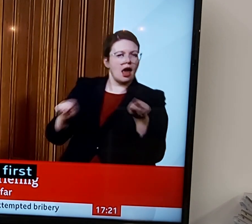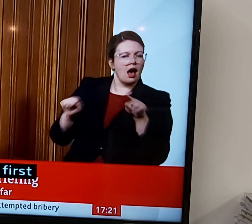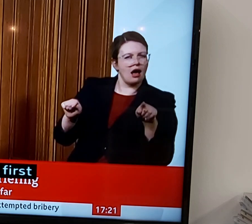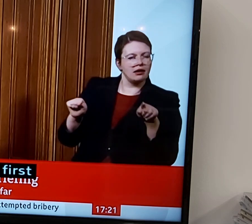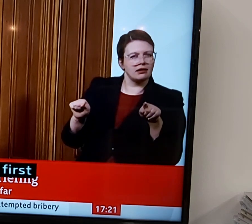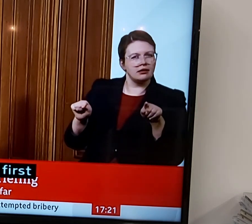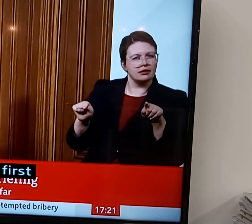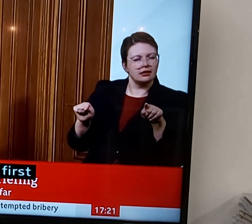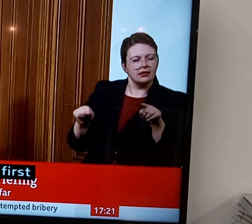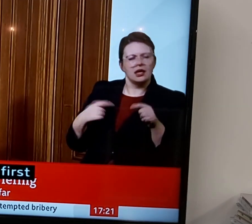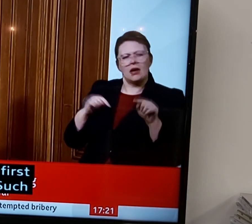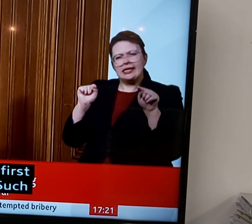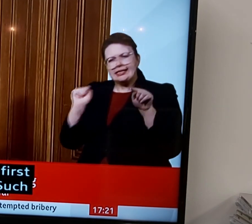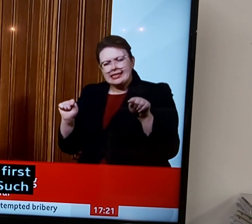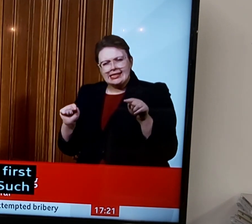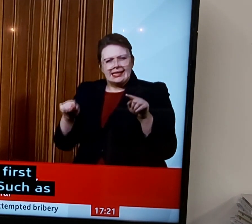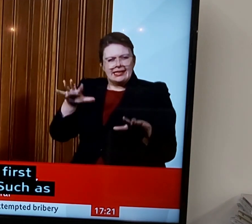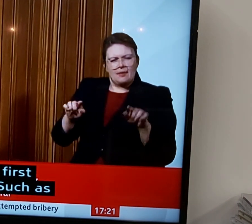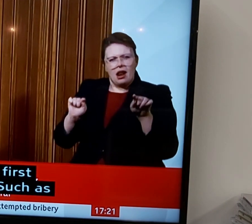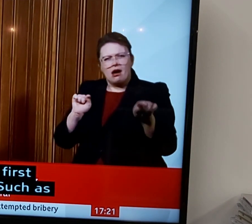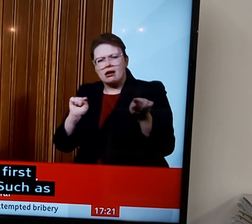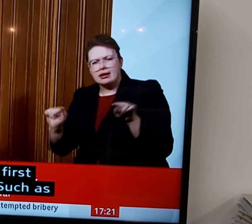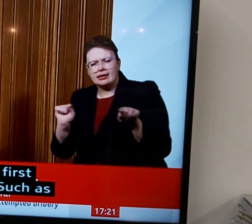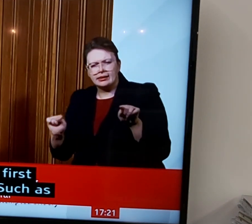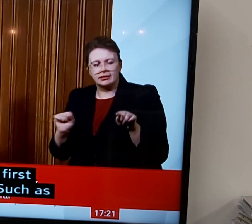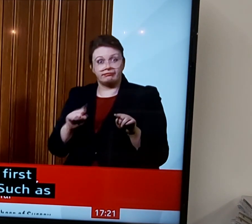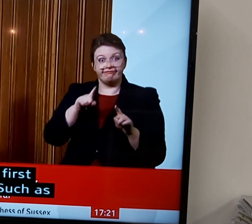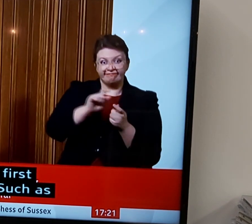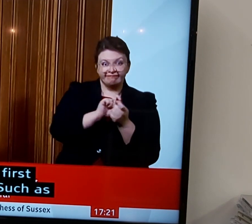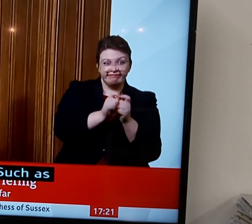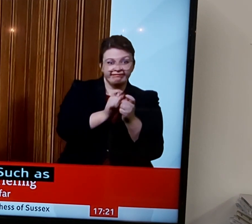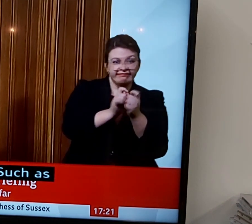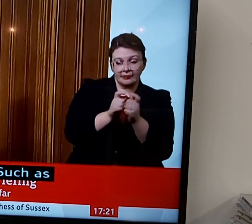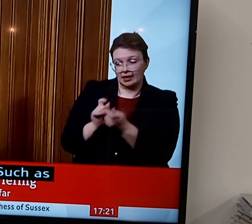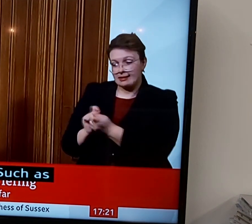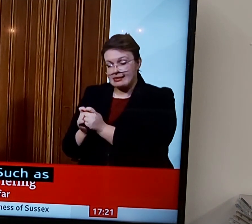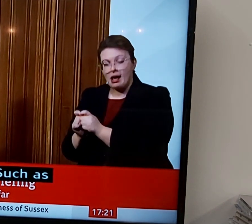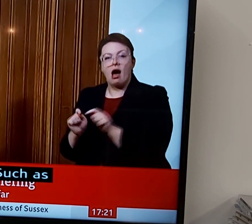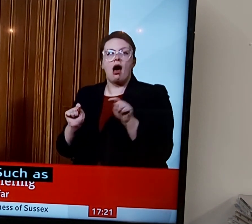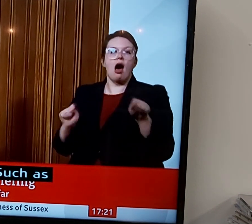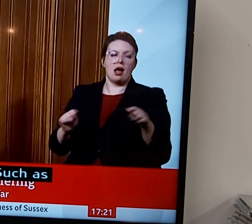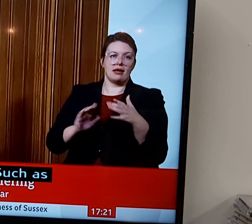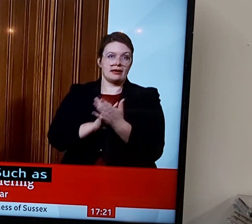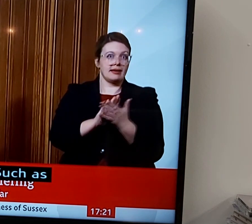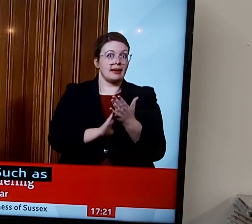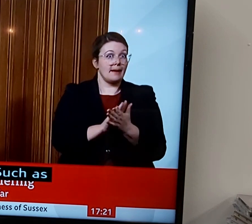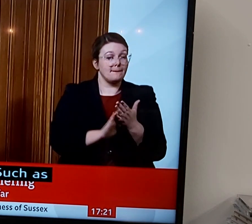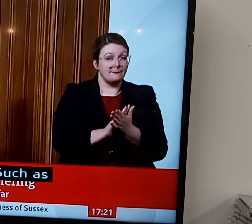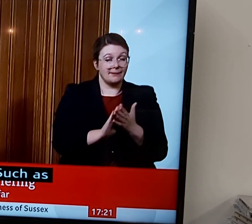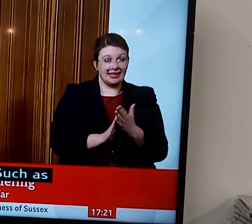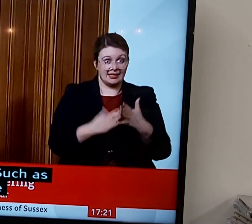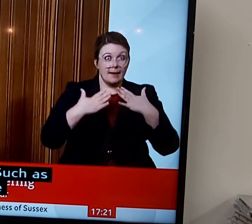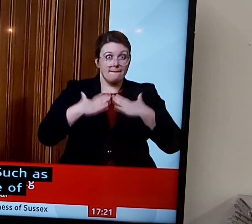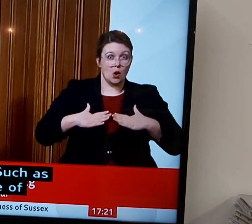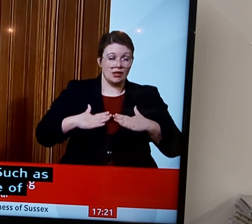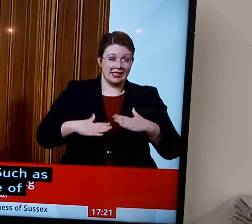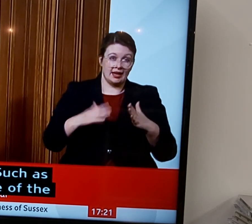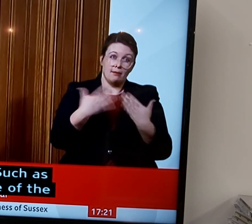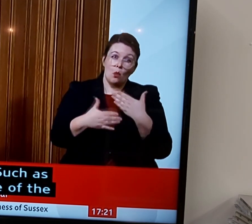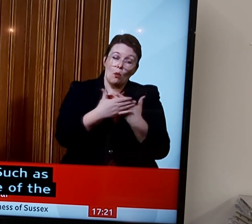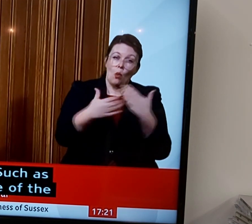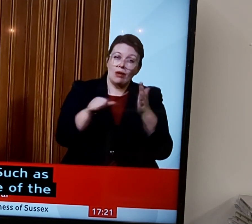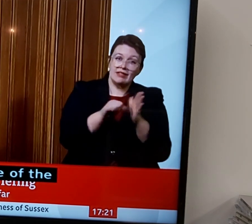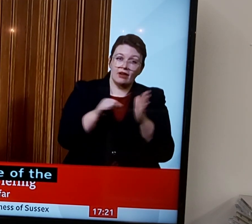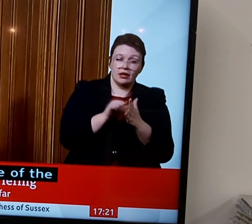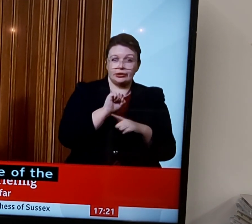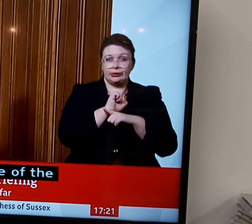understand. These and other mutations are associated with reduced impact of antibodies against the virus in